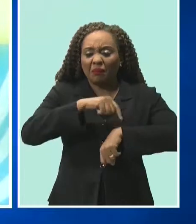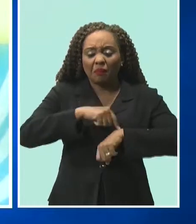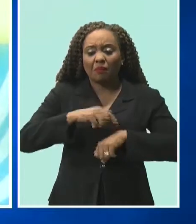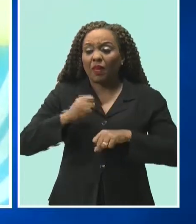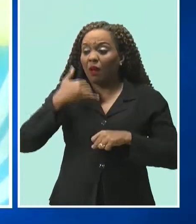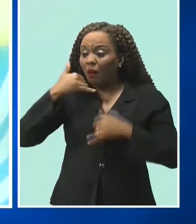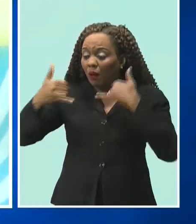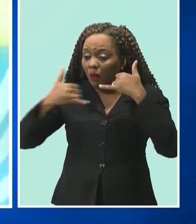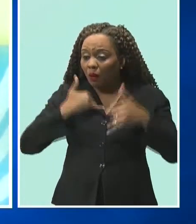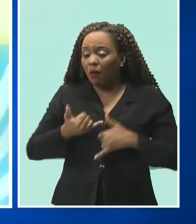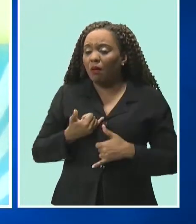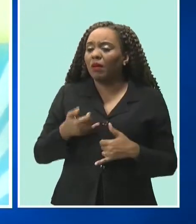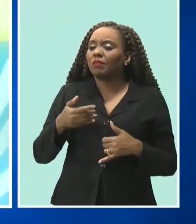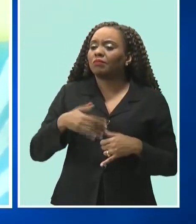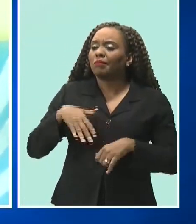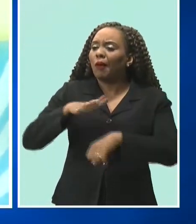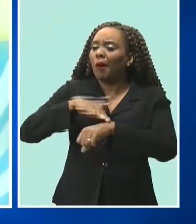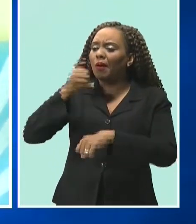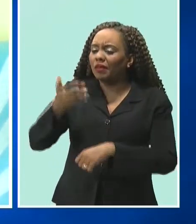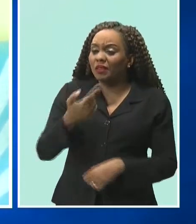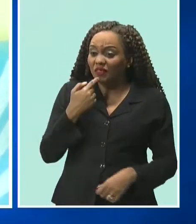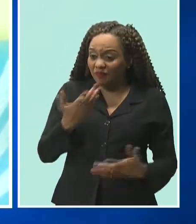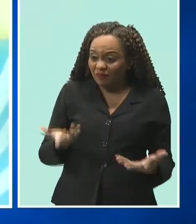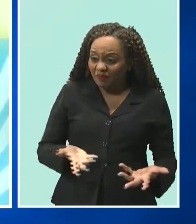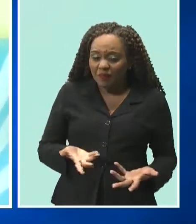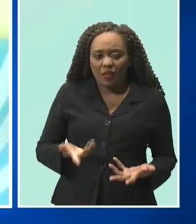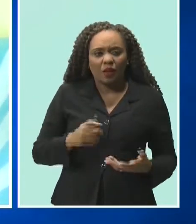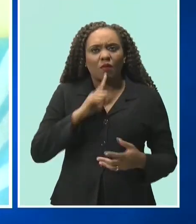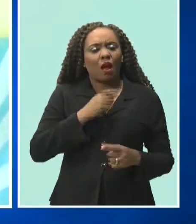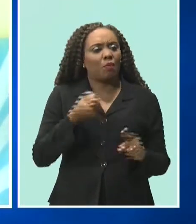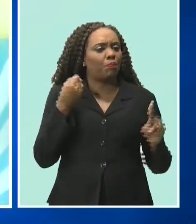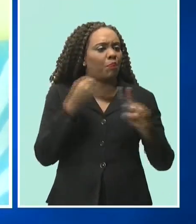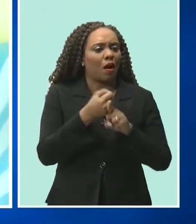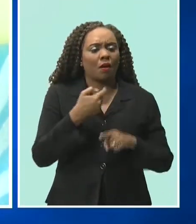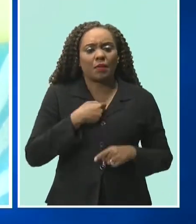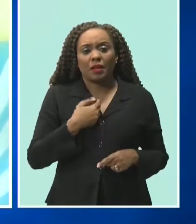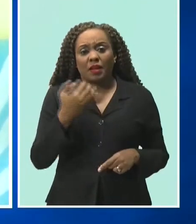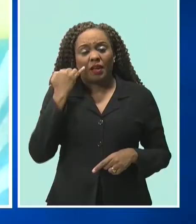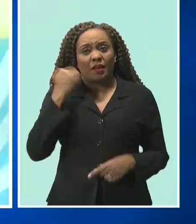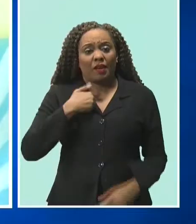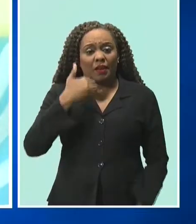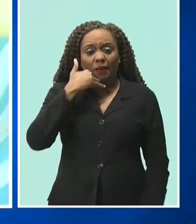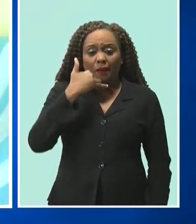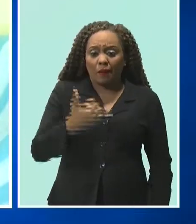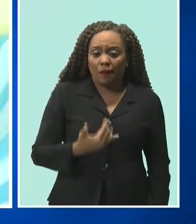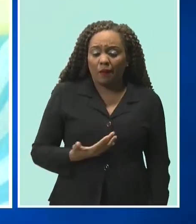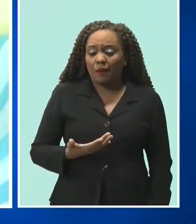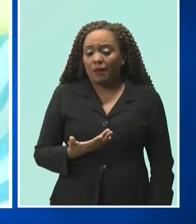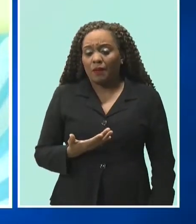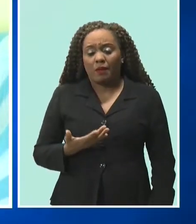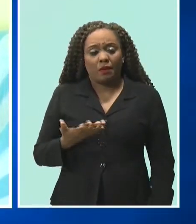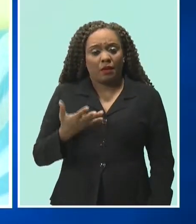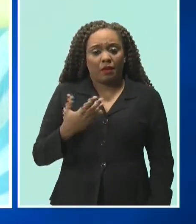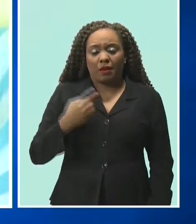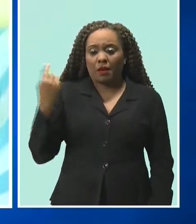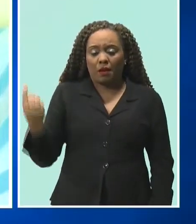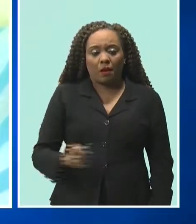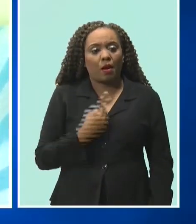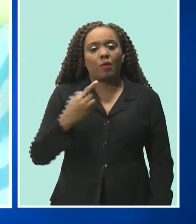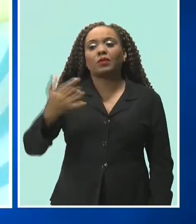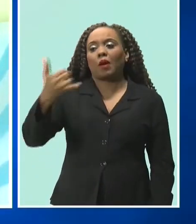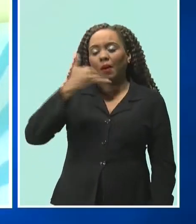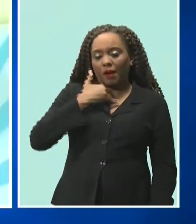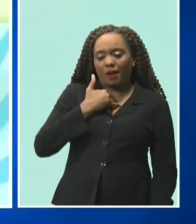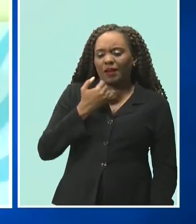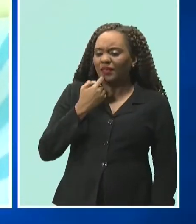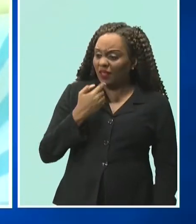James, so that's why yesterday it really affected me, because I know if I call James and missed the call twice, he would always call me back and